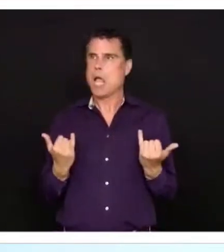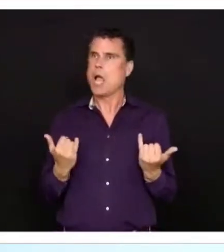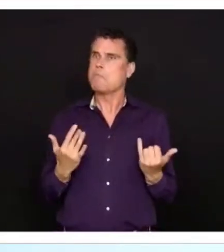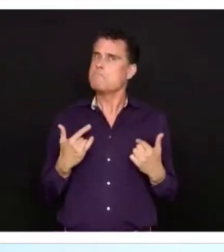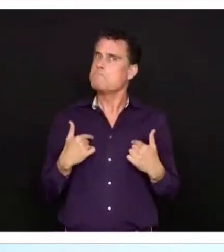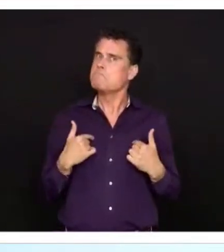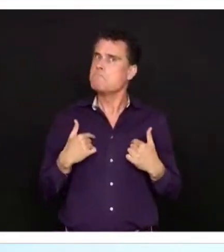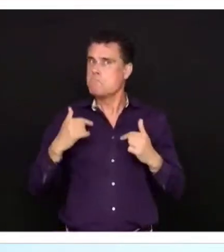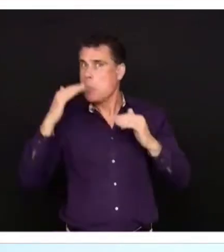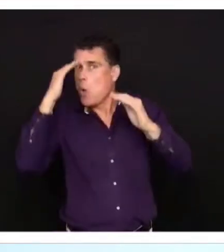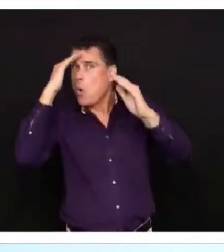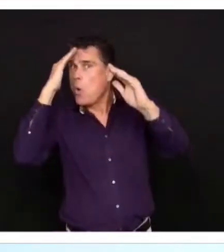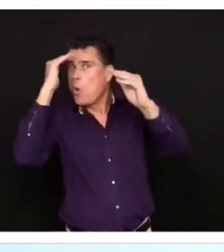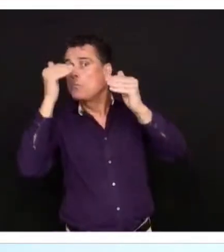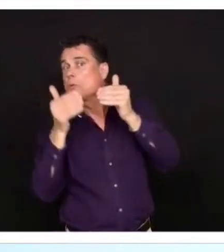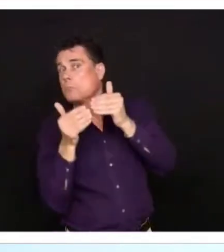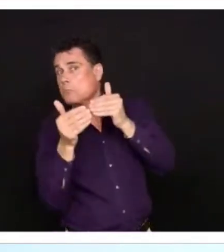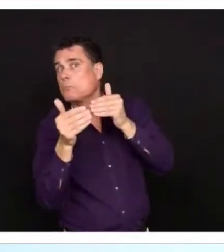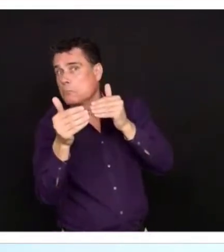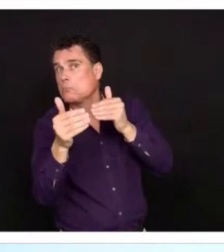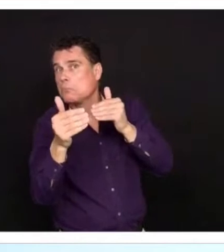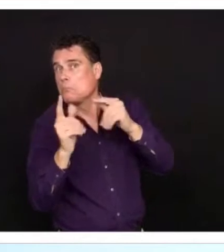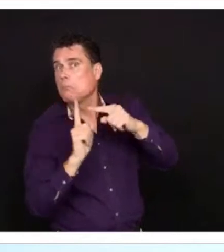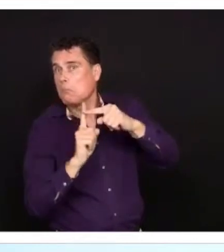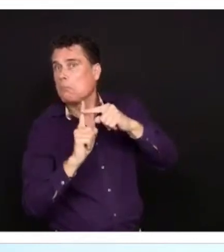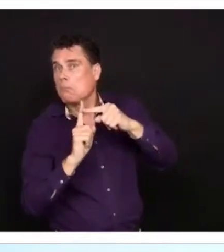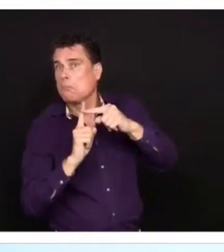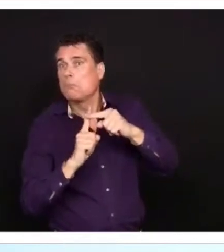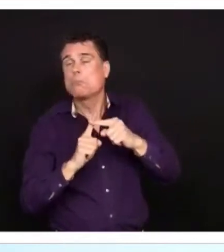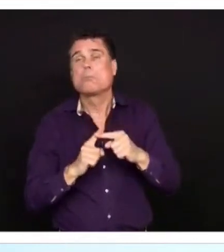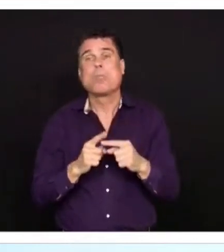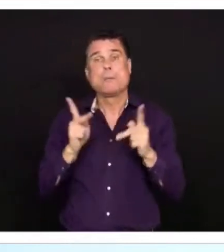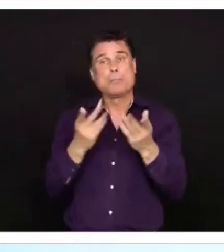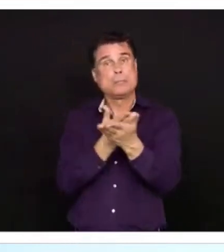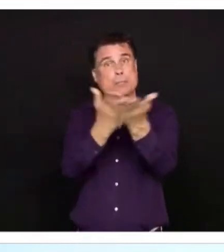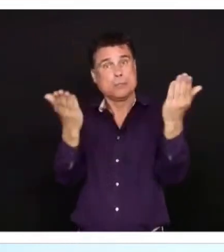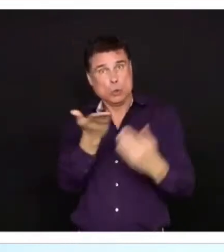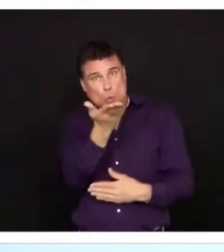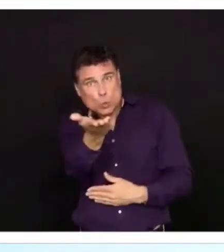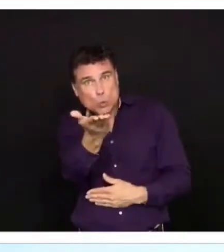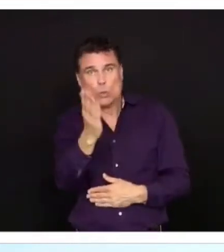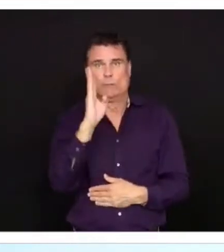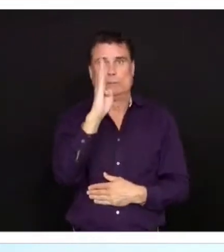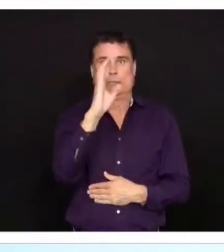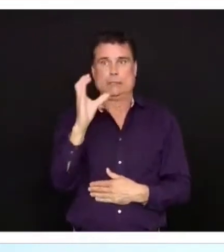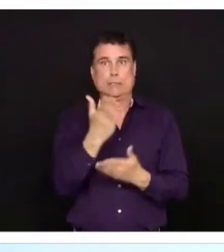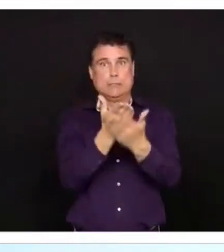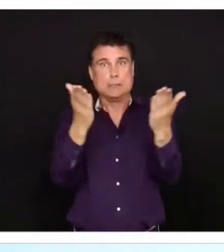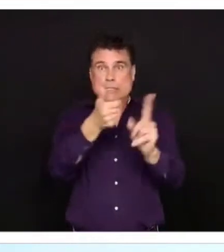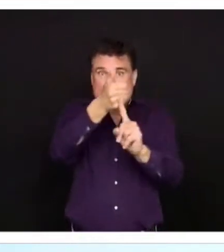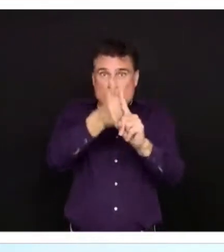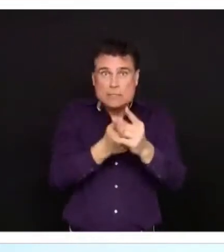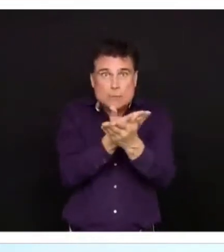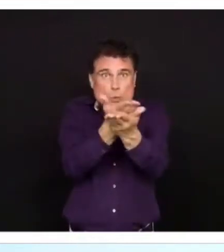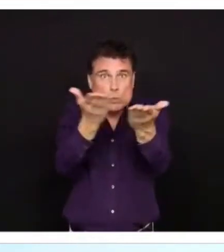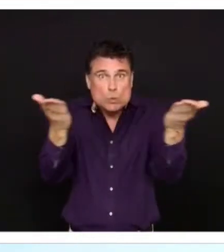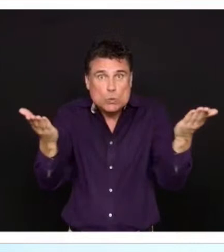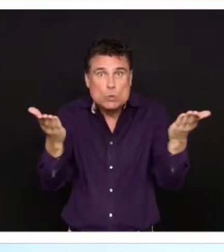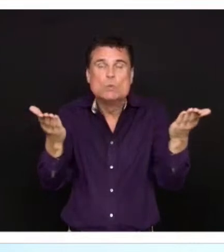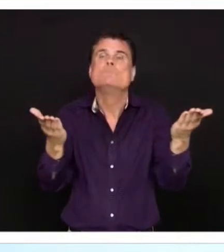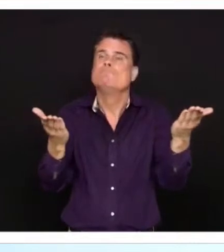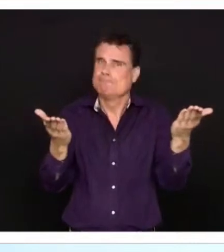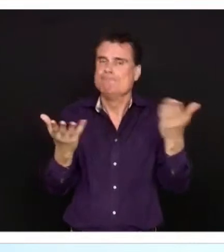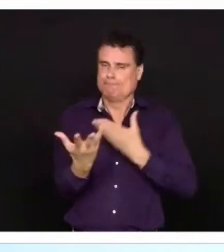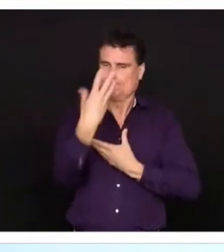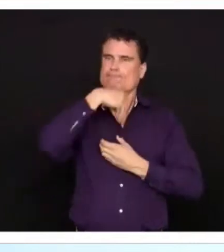sometimes with enormous sacrifice, sometimes with small sacrifice. But it has made an enormous difference. You see that in